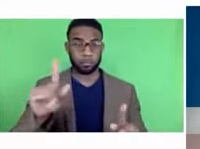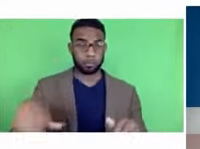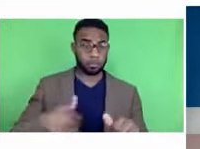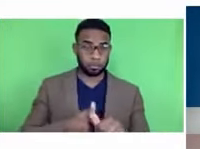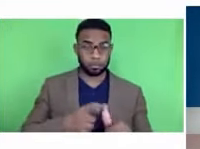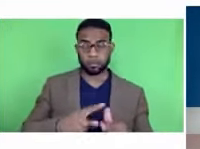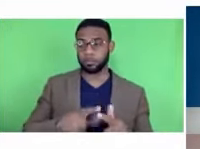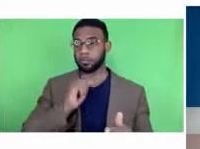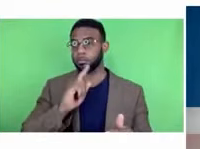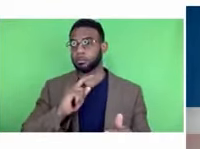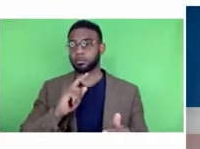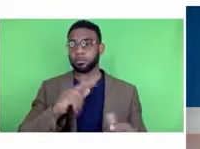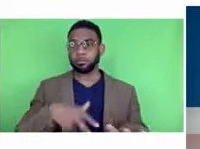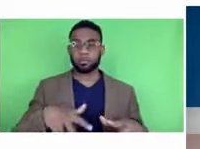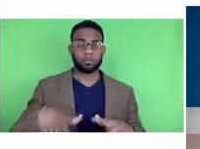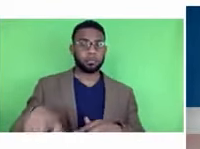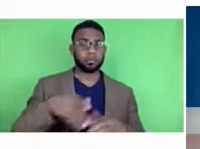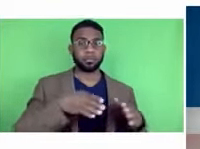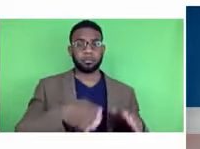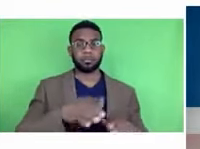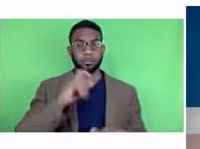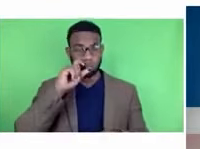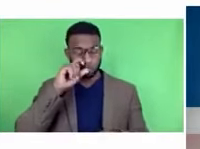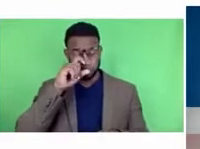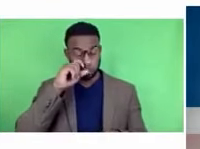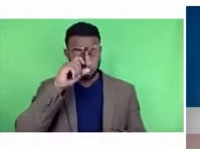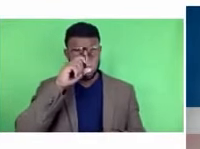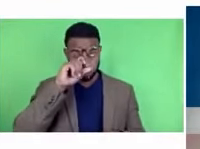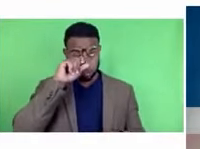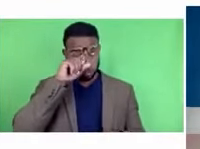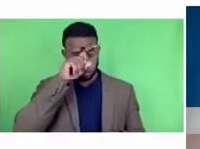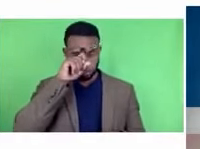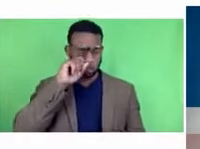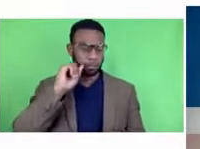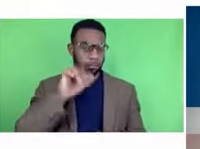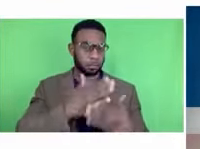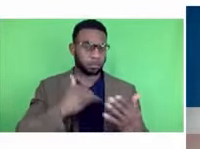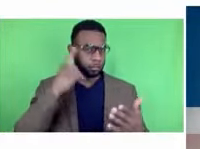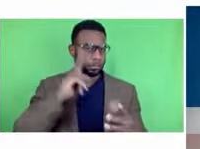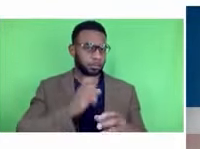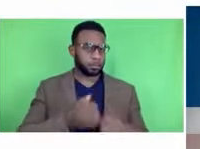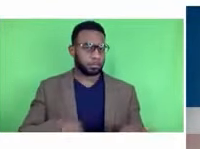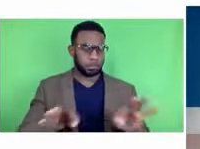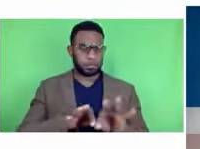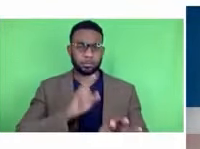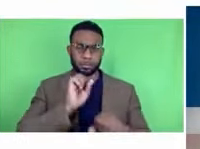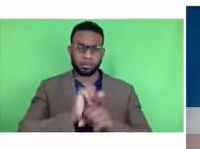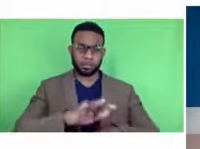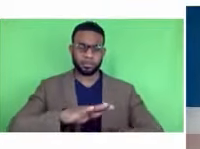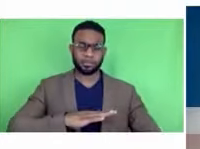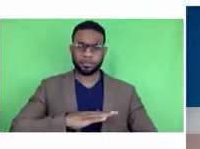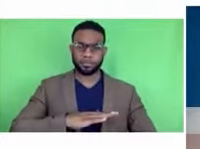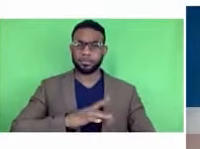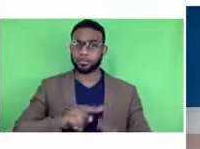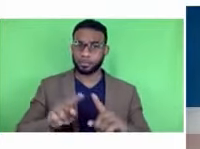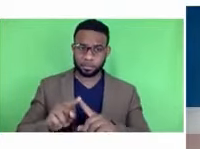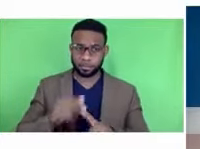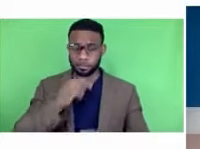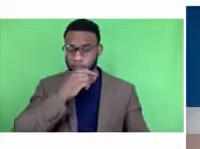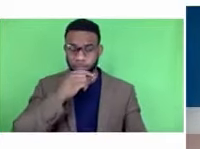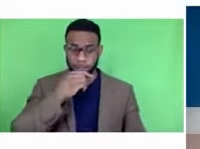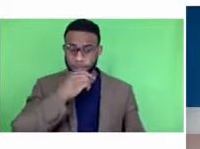that are walking right alongside them. Another piece that, you know, I think is really important is job satisfaction as well. You know, I